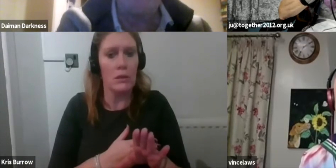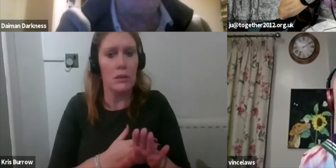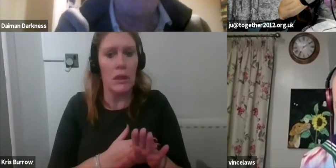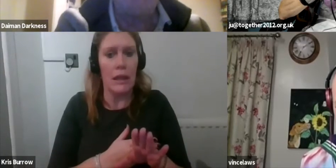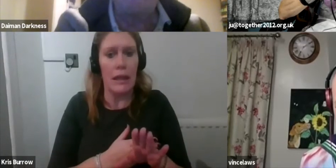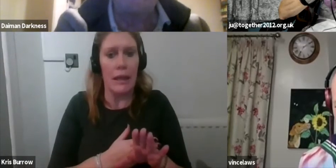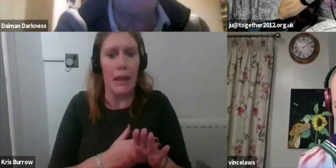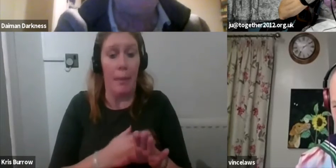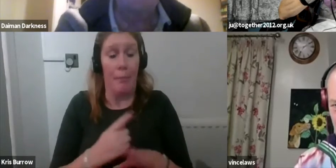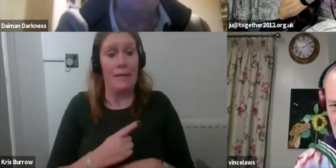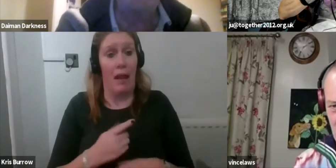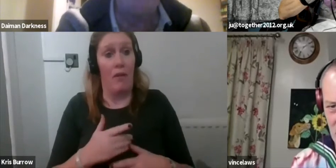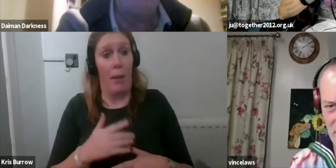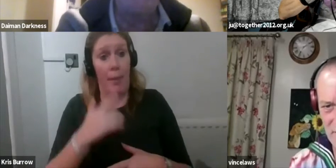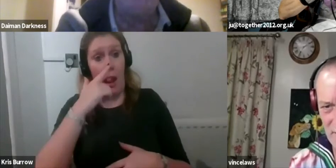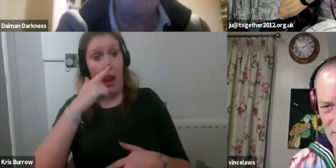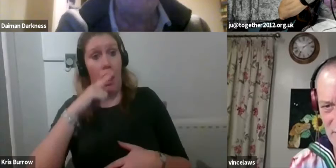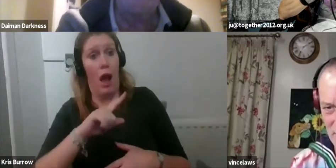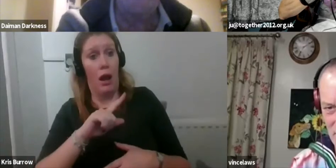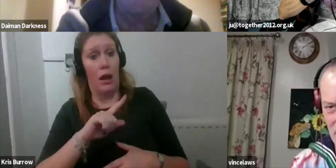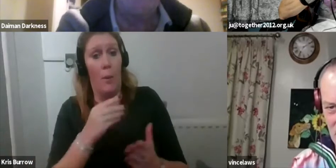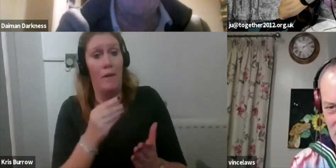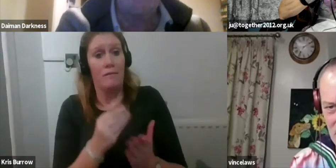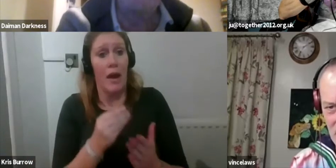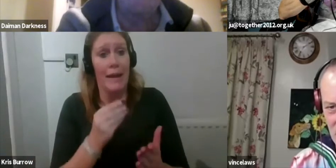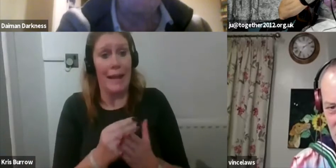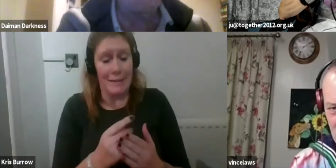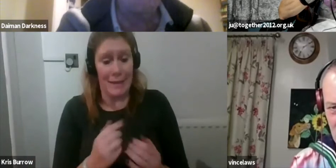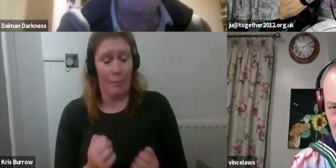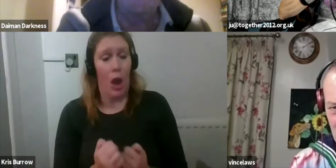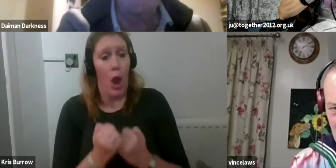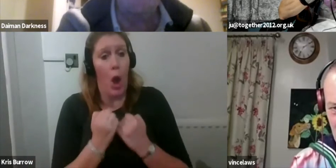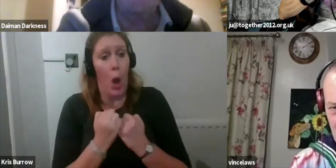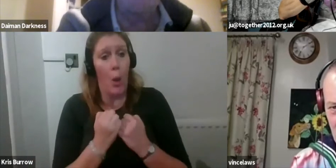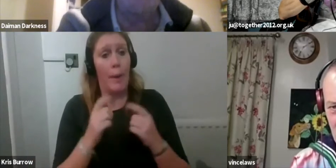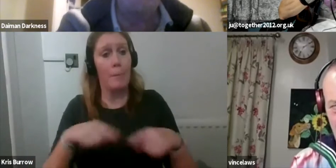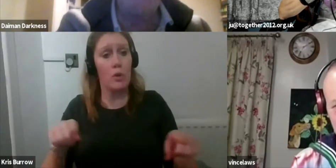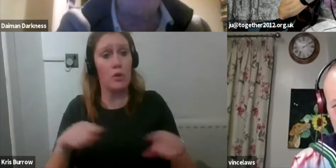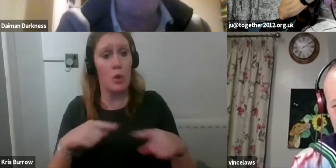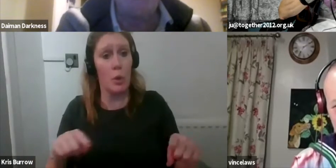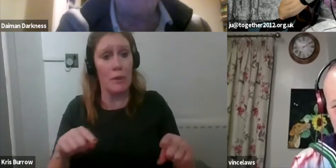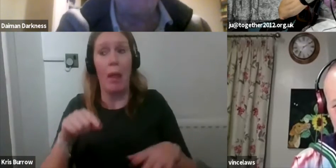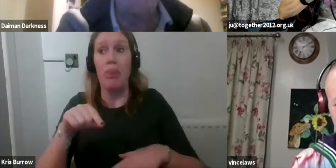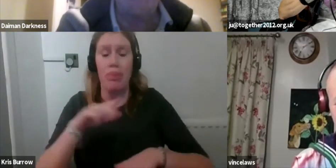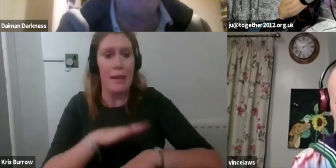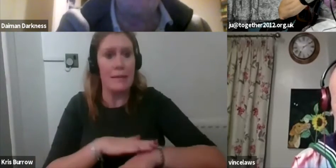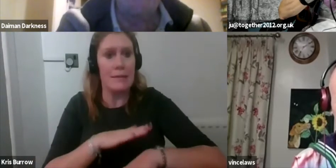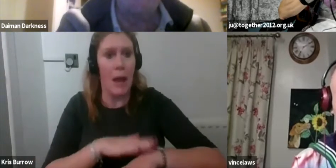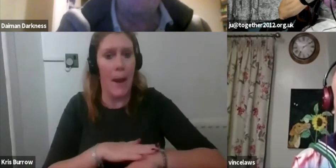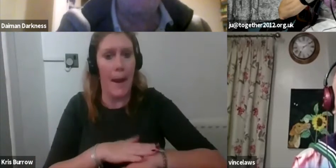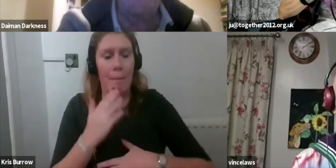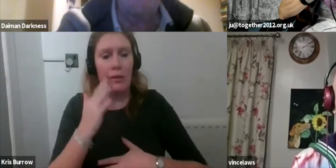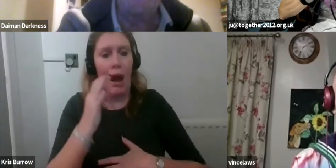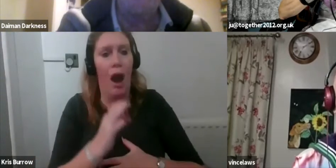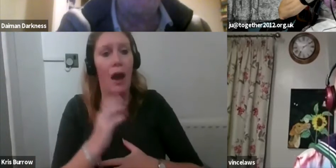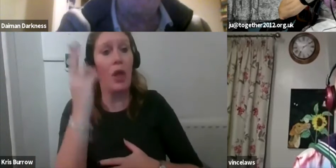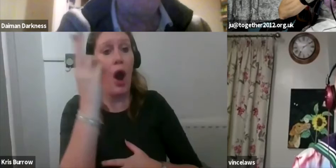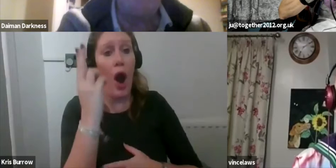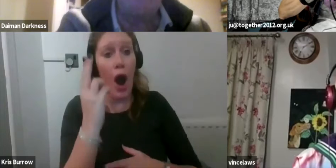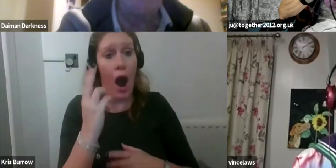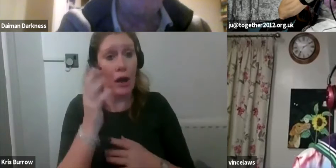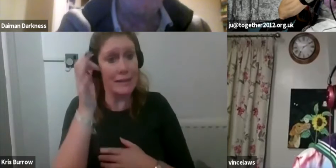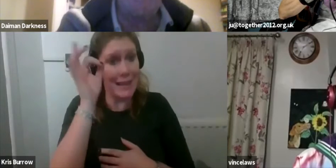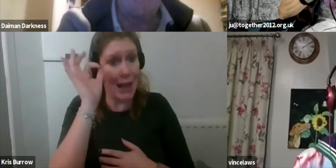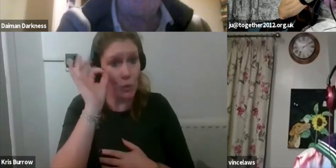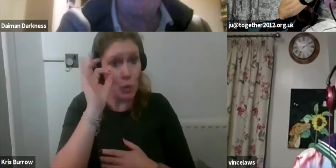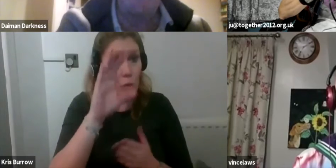luck financing my own musicals, but I thought this time I'd get the Arts Council to